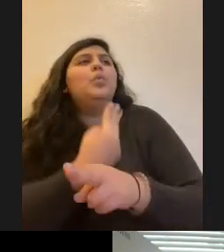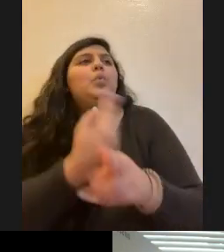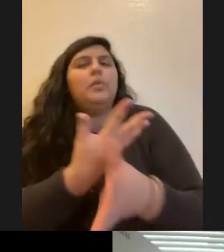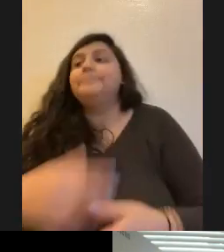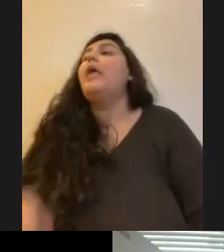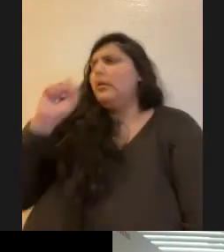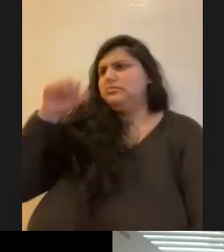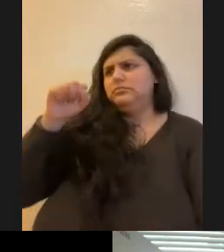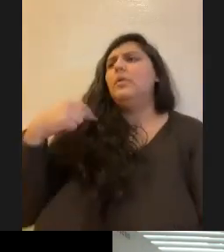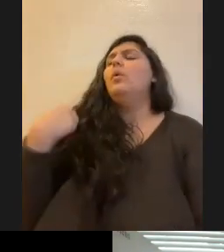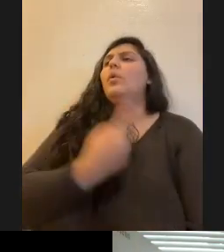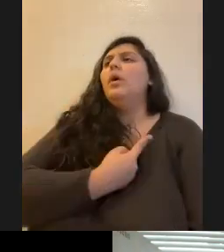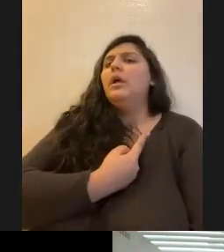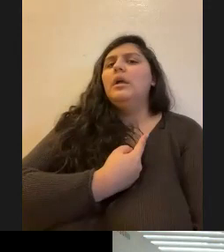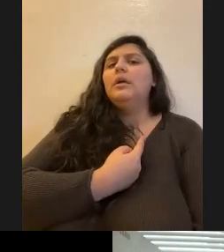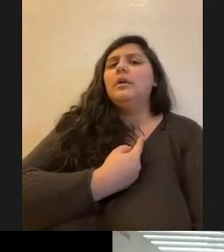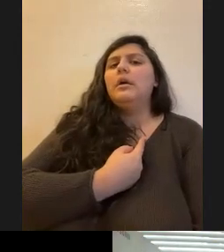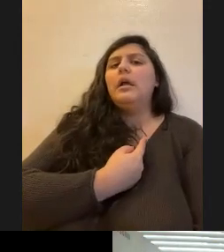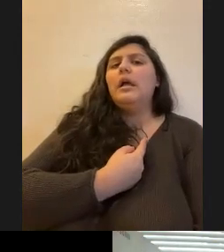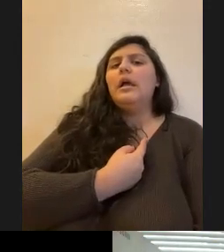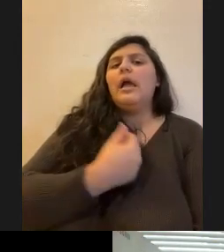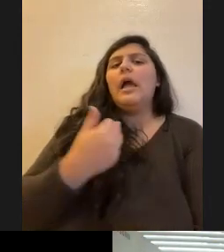you know, there are some